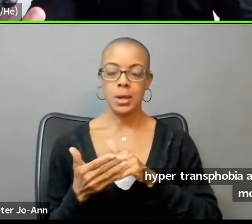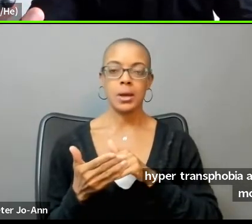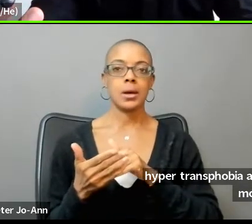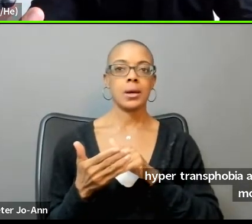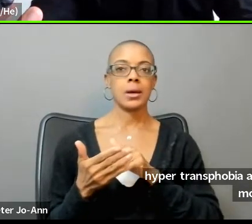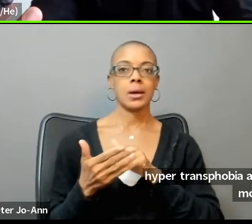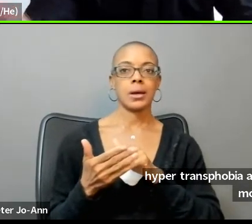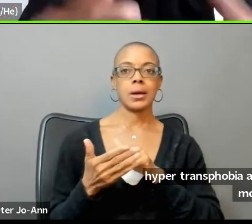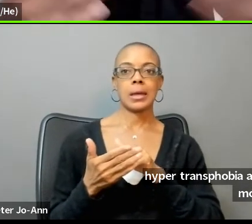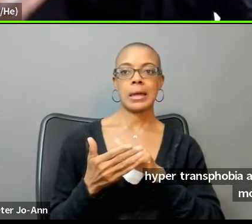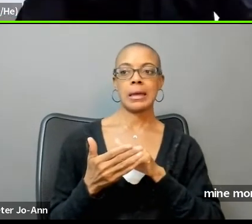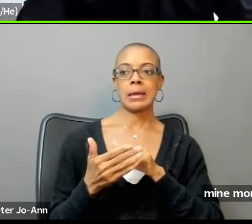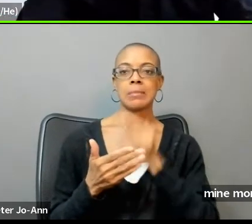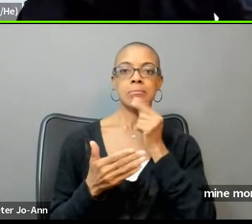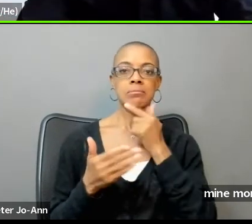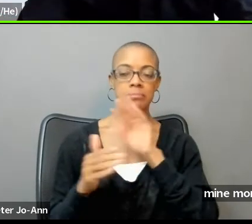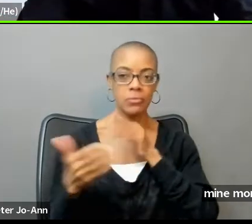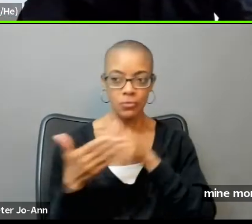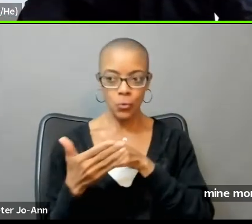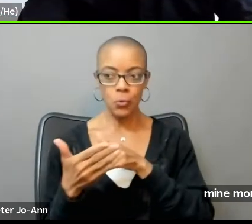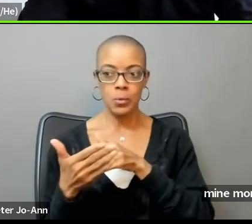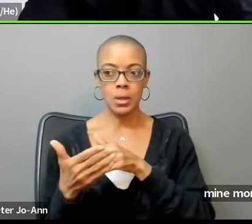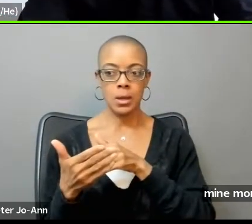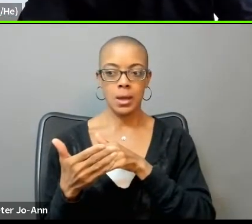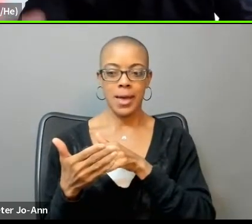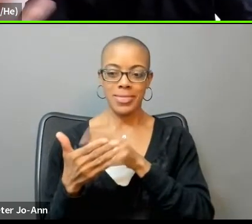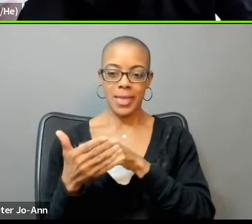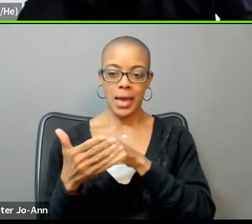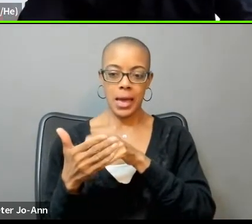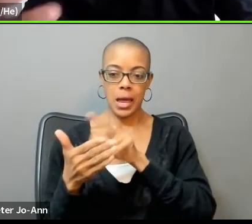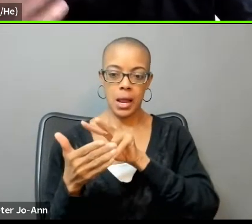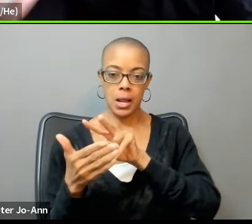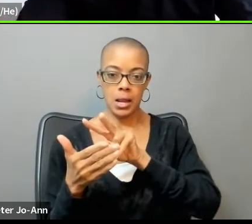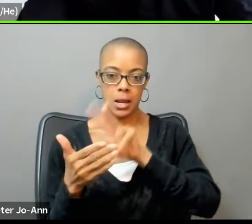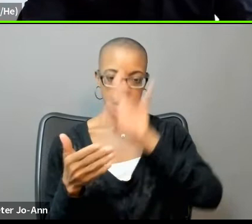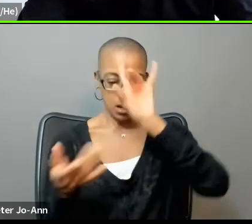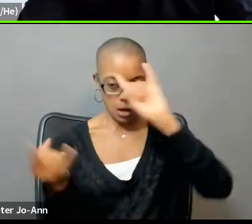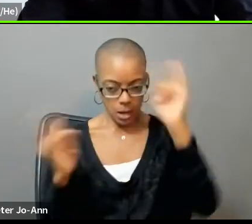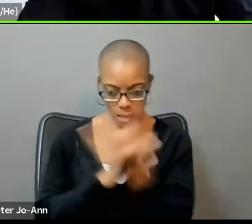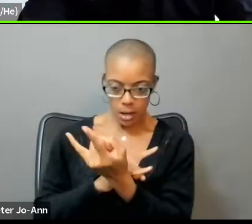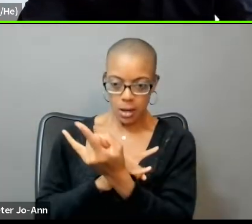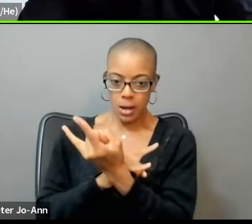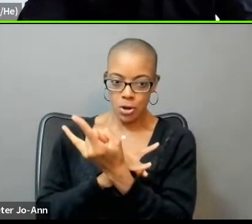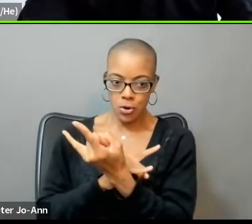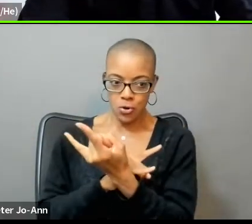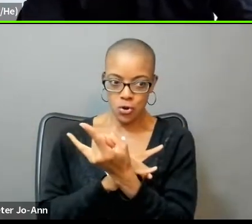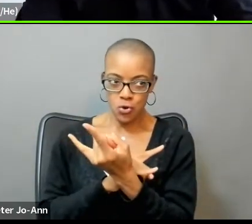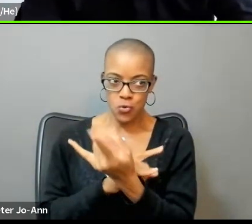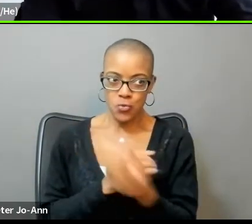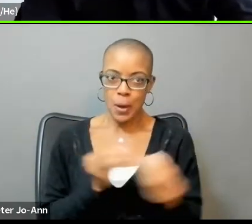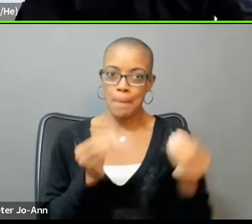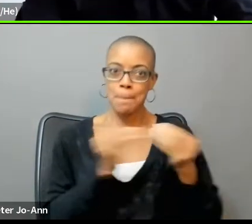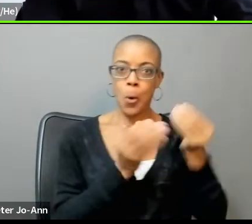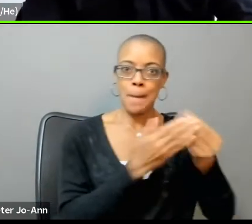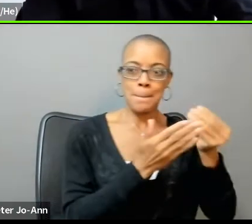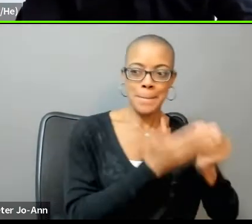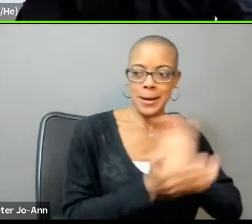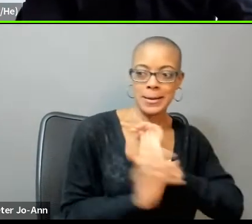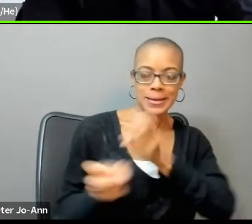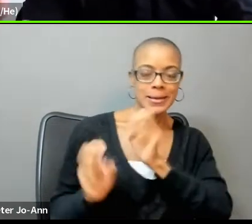But, who actually feels protected and safe by them? It's